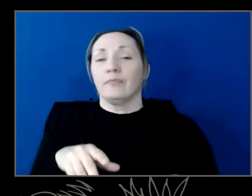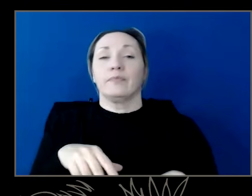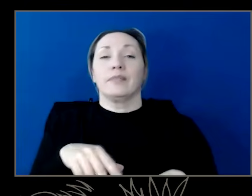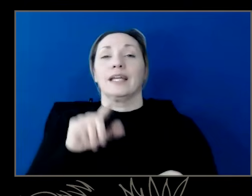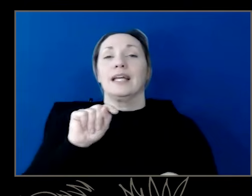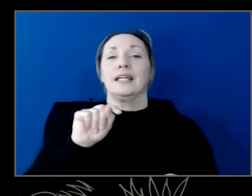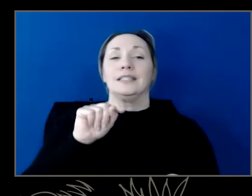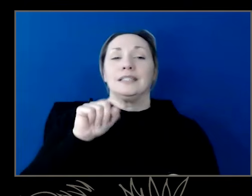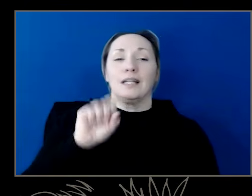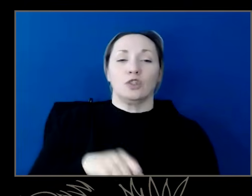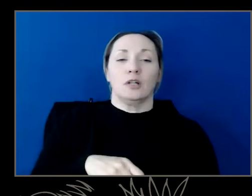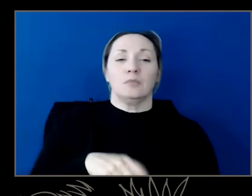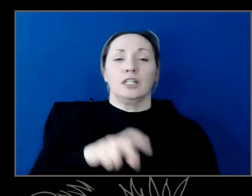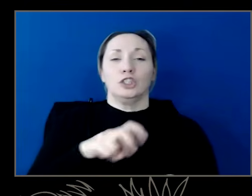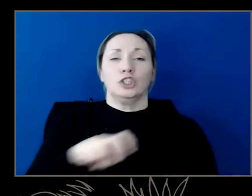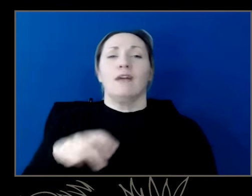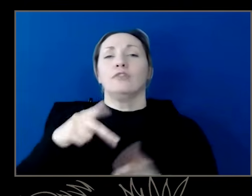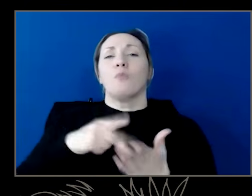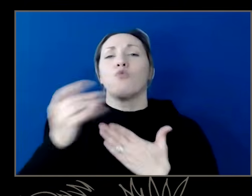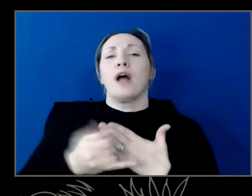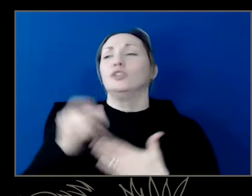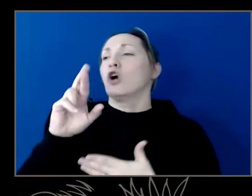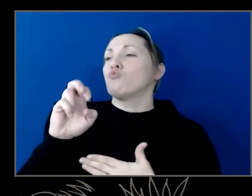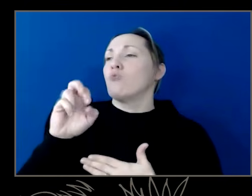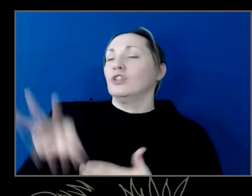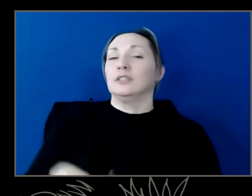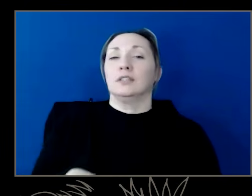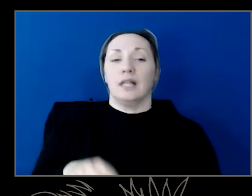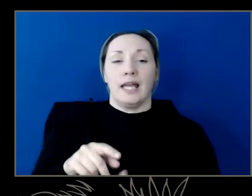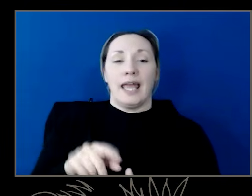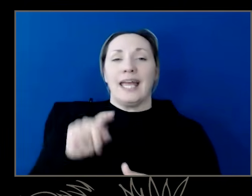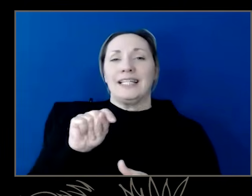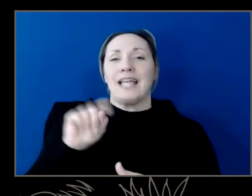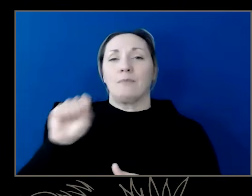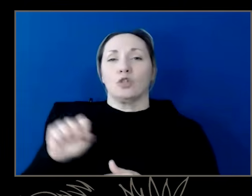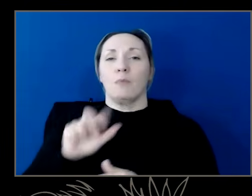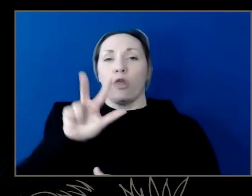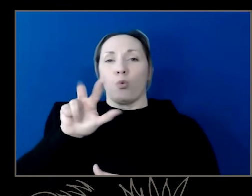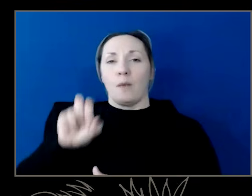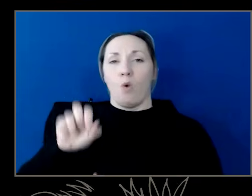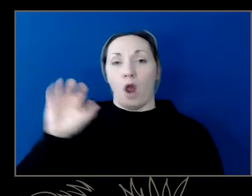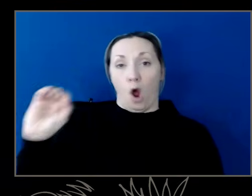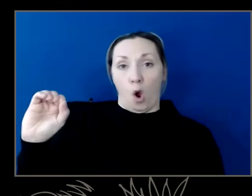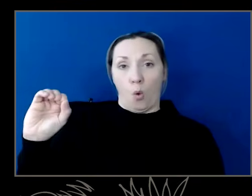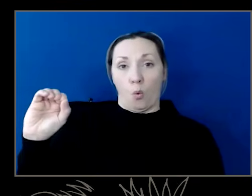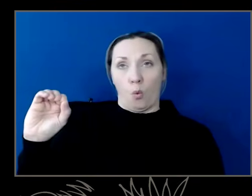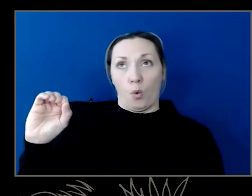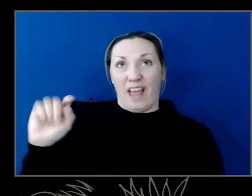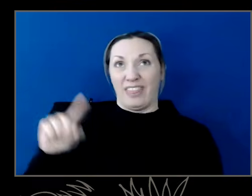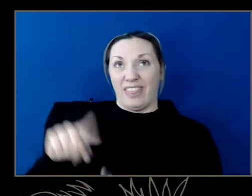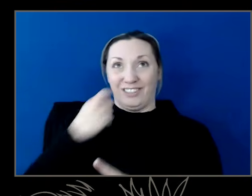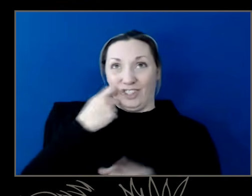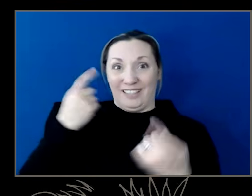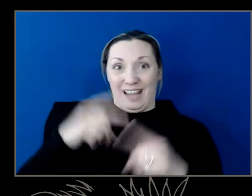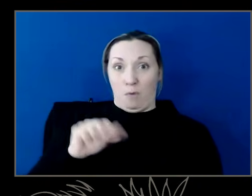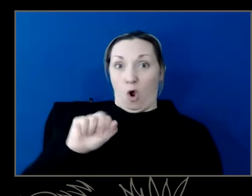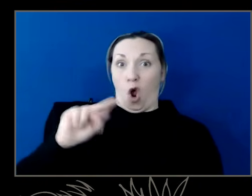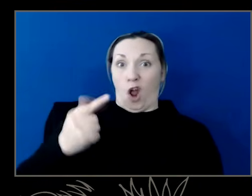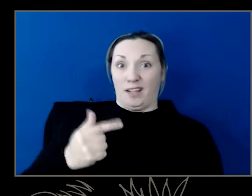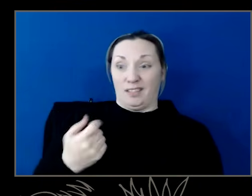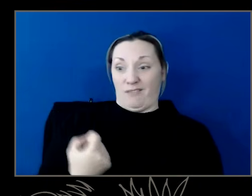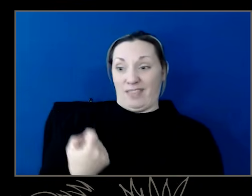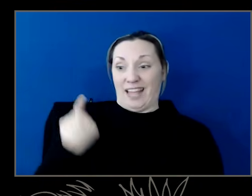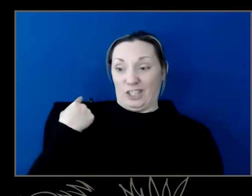TypeScript shipped project references in TypeScript 3.0, and it wasn't until August of last year that I actually heard of